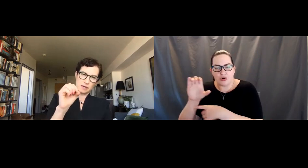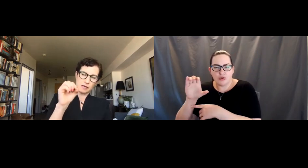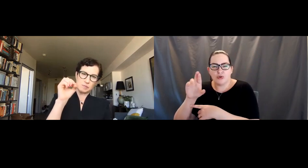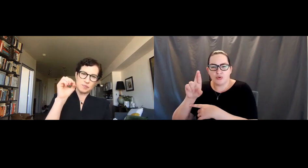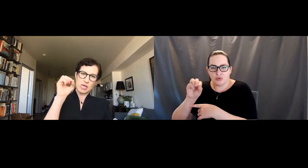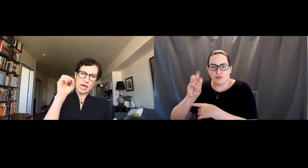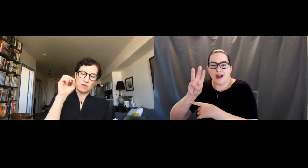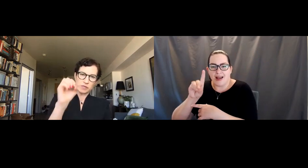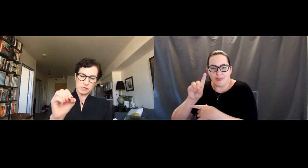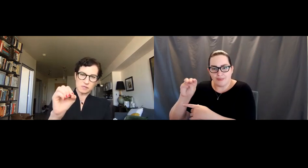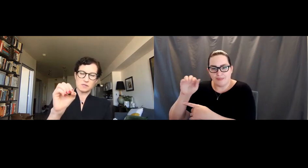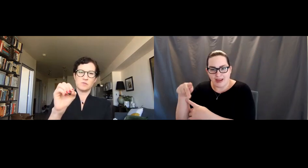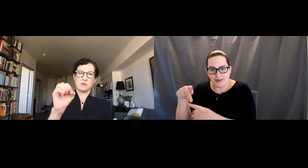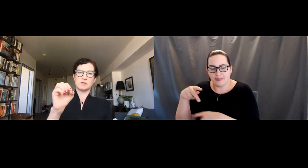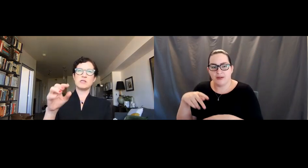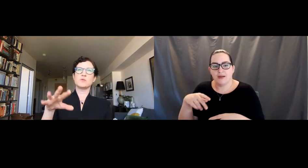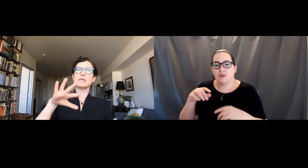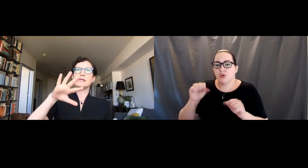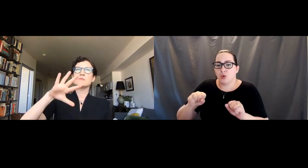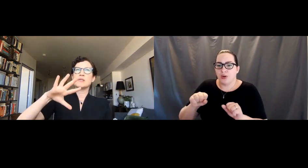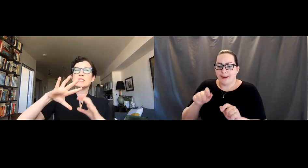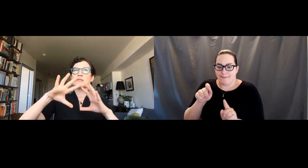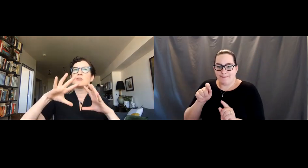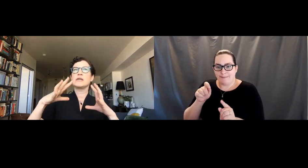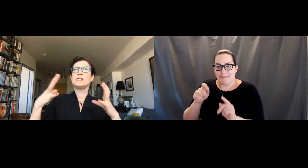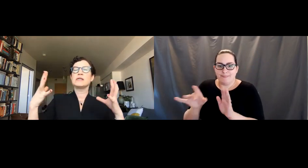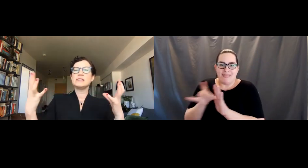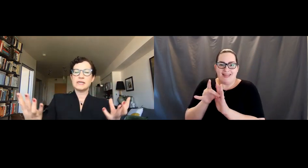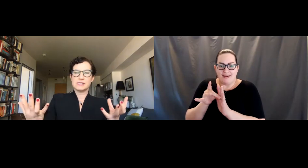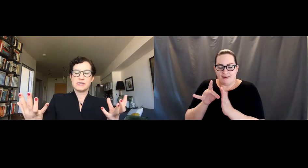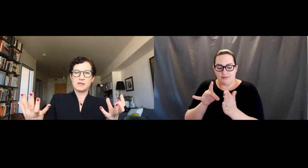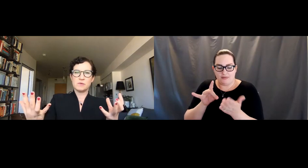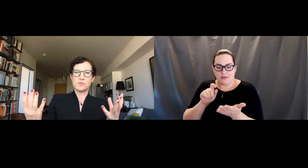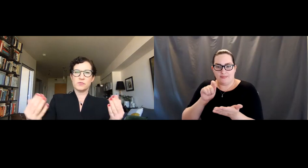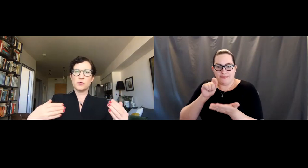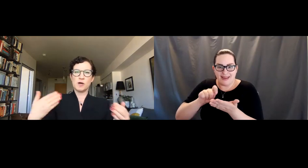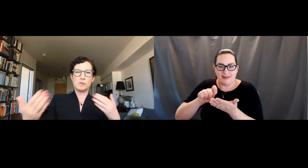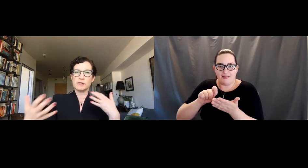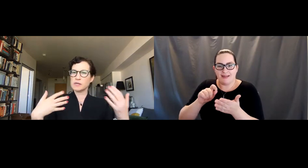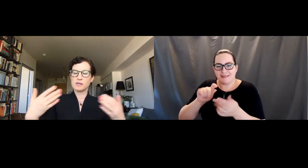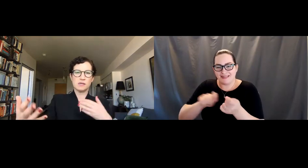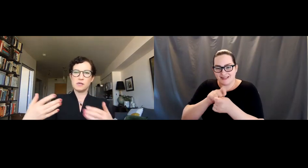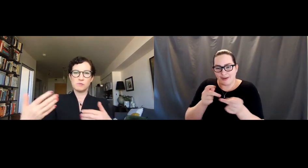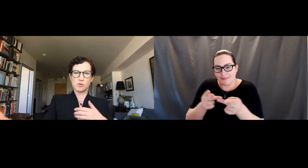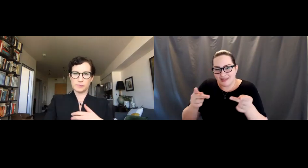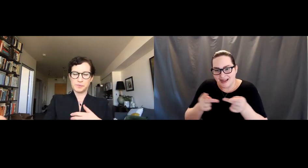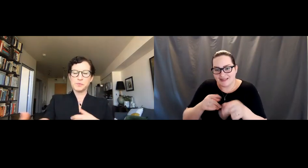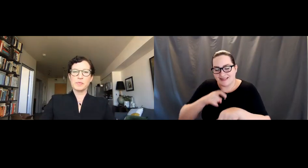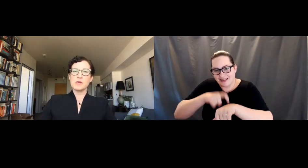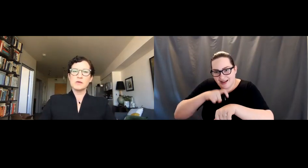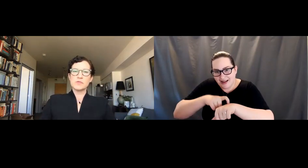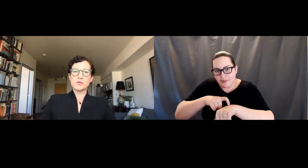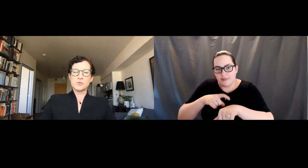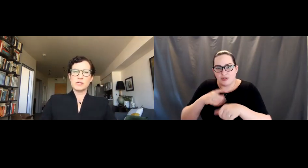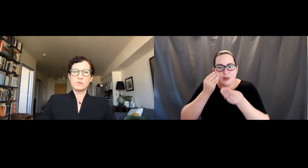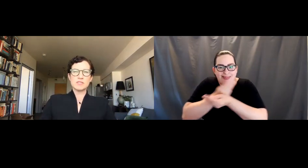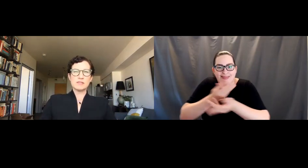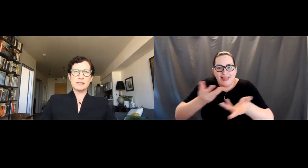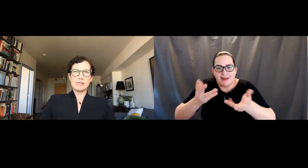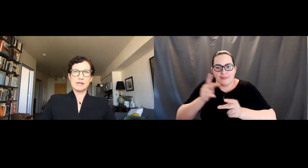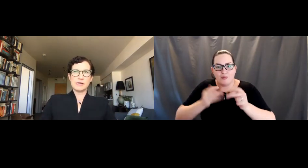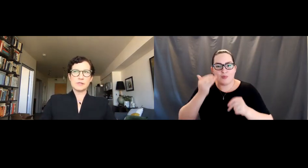a time, and what the incident was. And you were basically creating a data set through public input. So